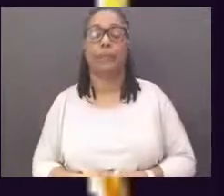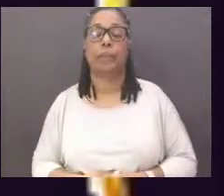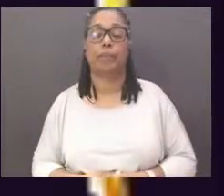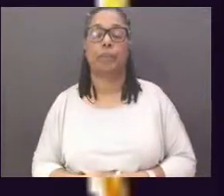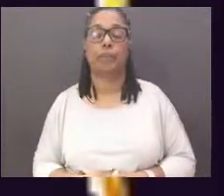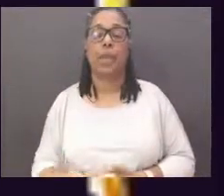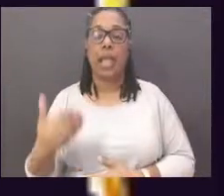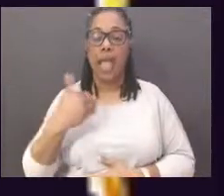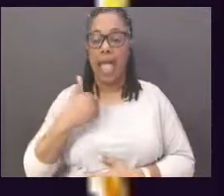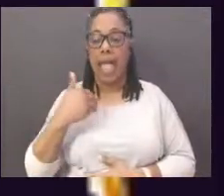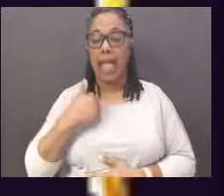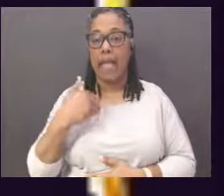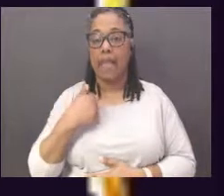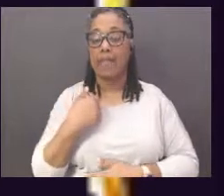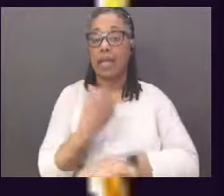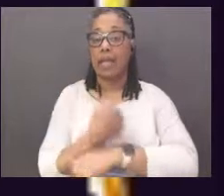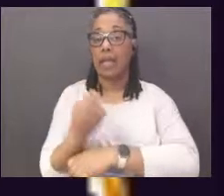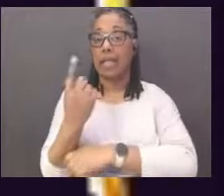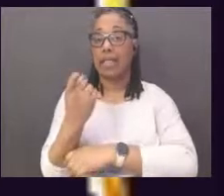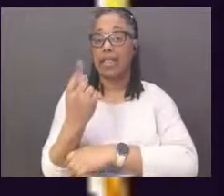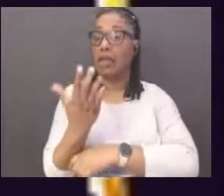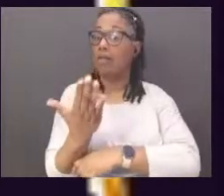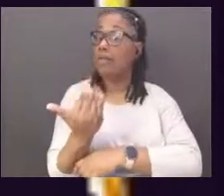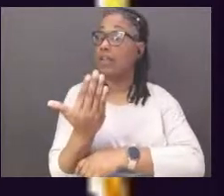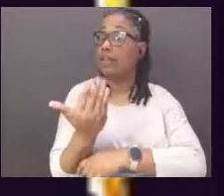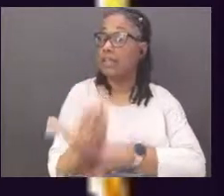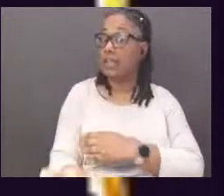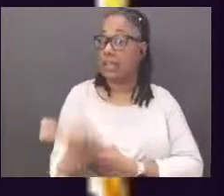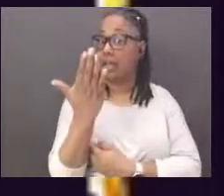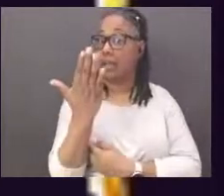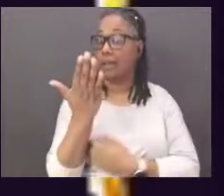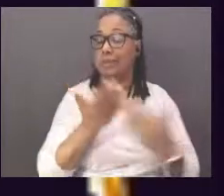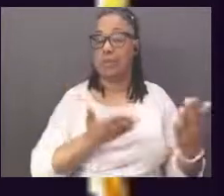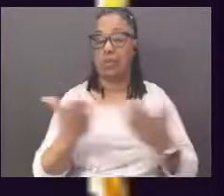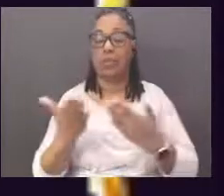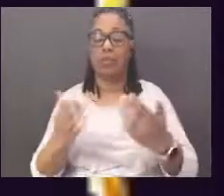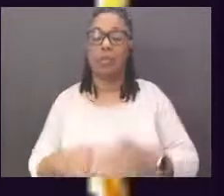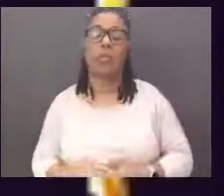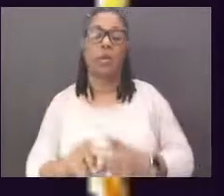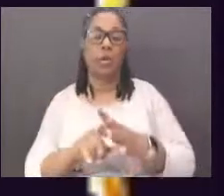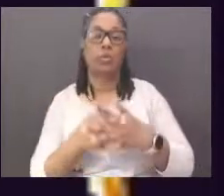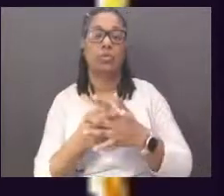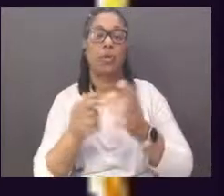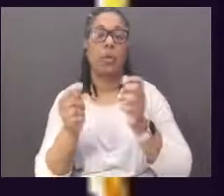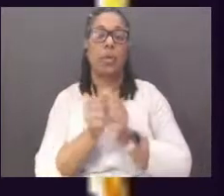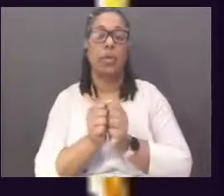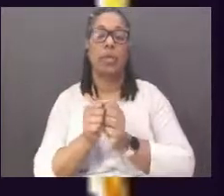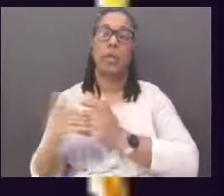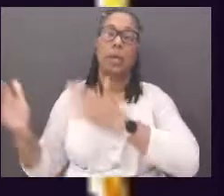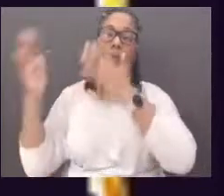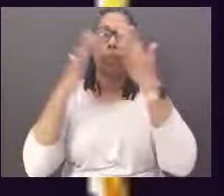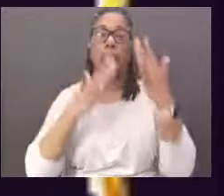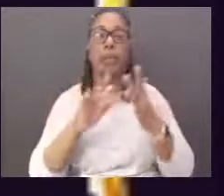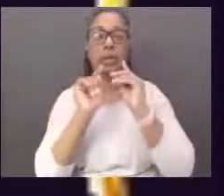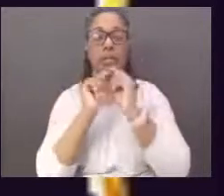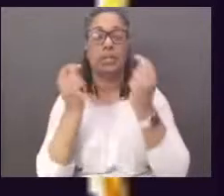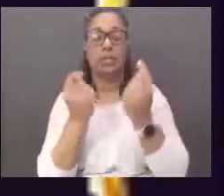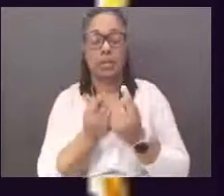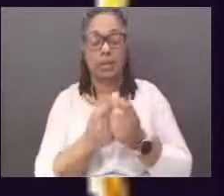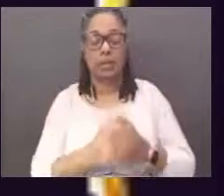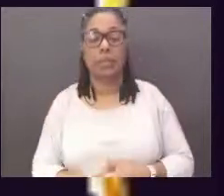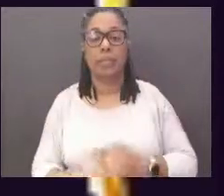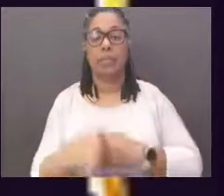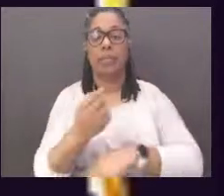an 11:15 service. 11:15, we'll get going with our praise team at 11:15, and we will